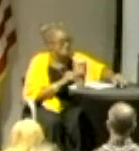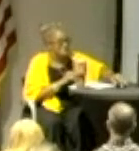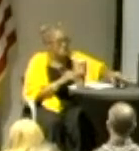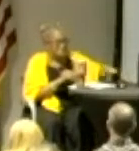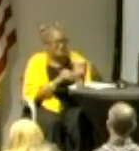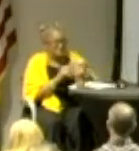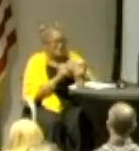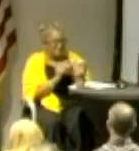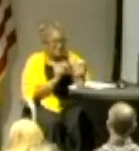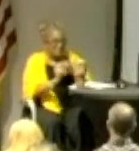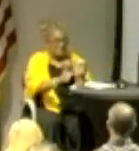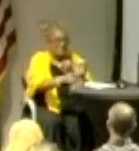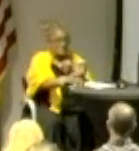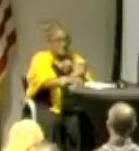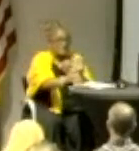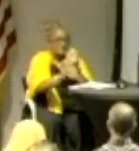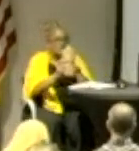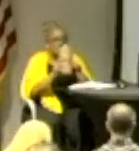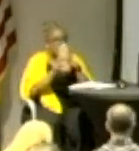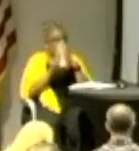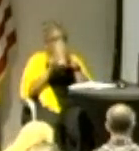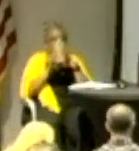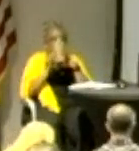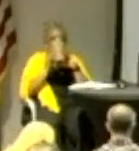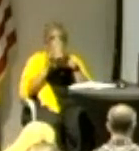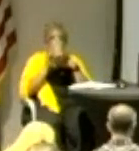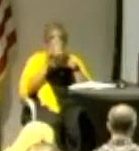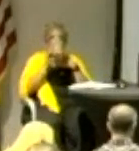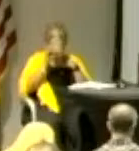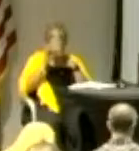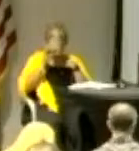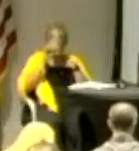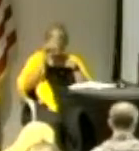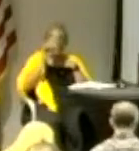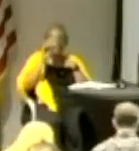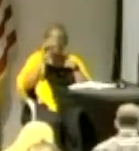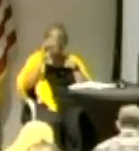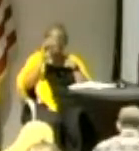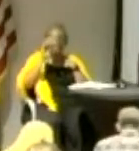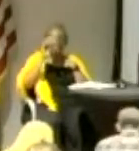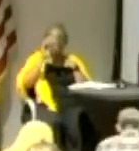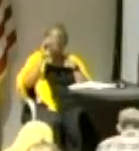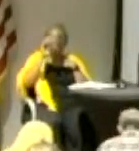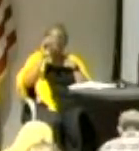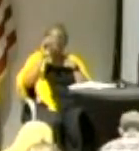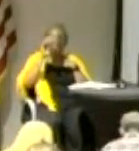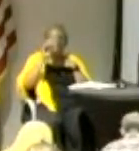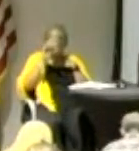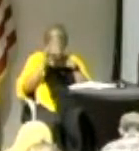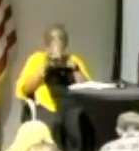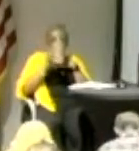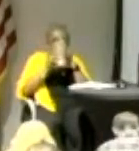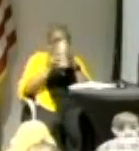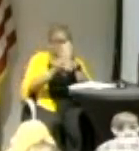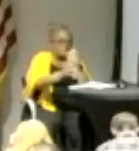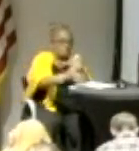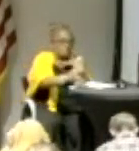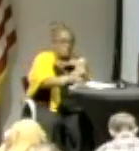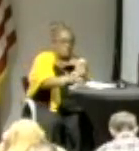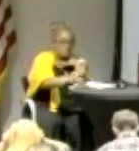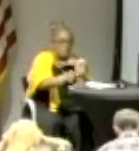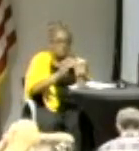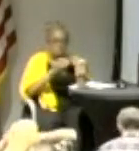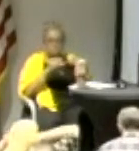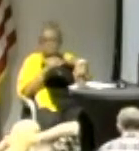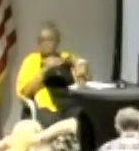we are going to transition to answering questions from the audience. We do have a microphone over there. If there are questions, as folks